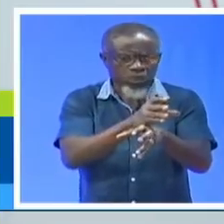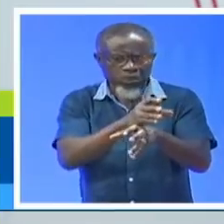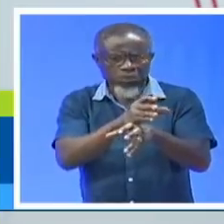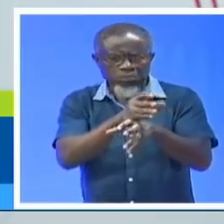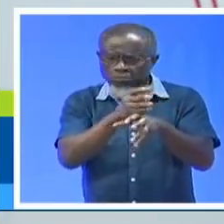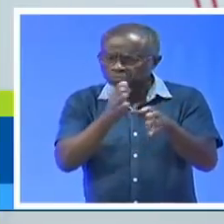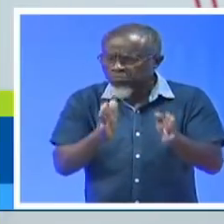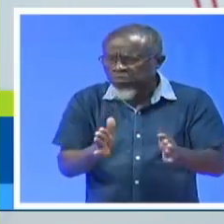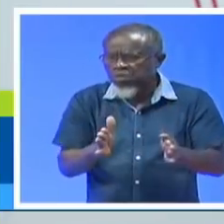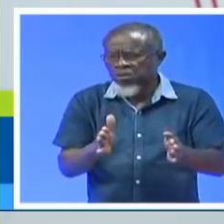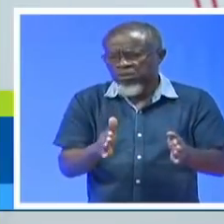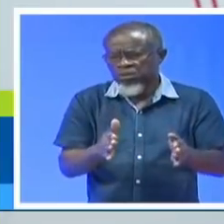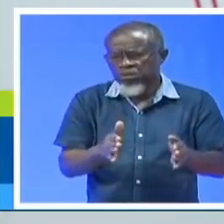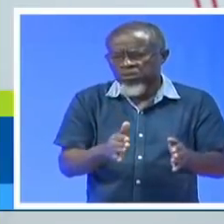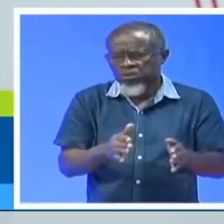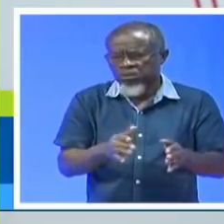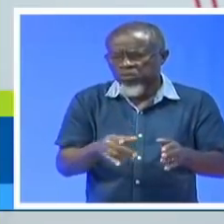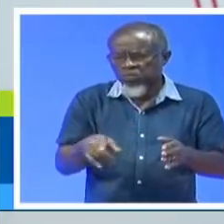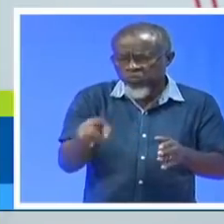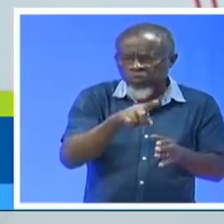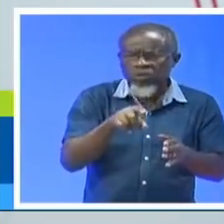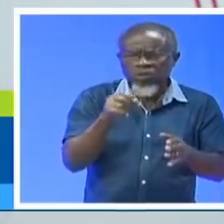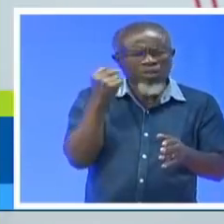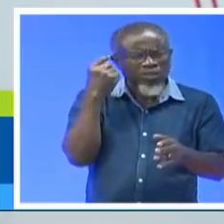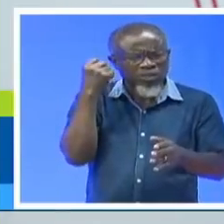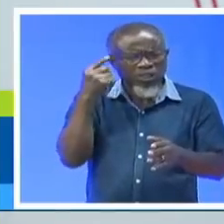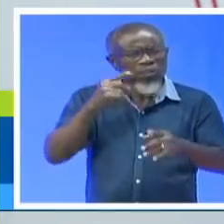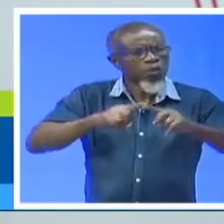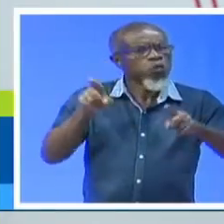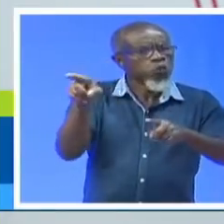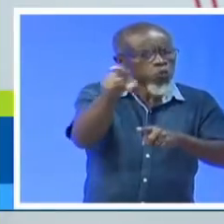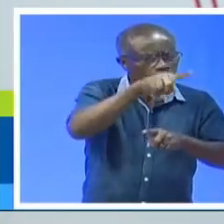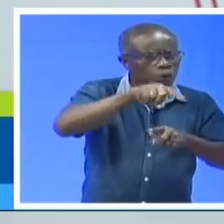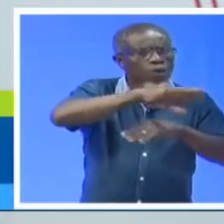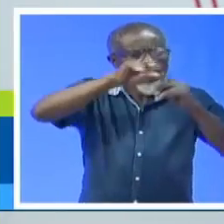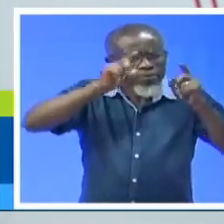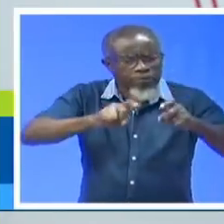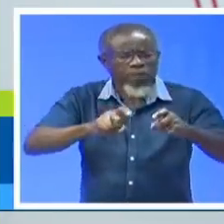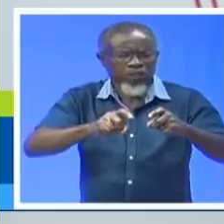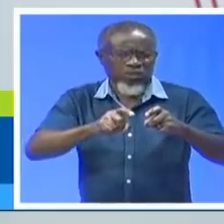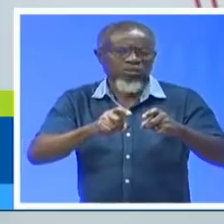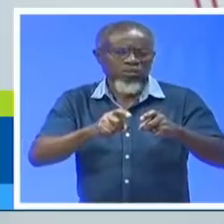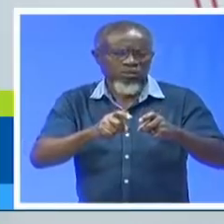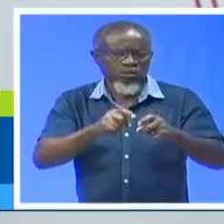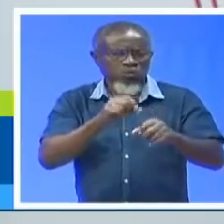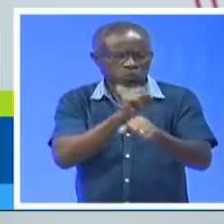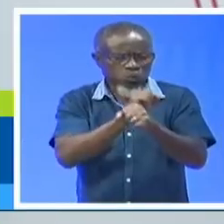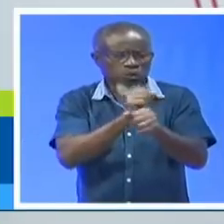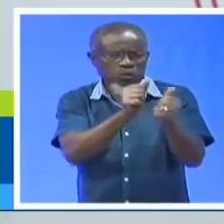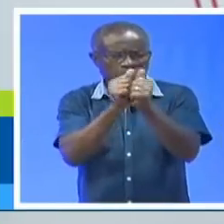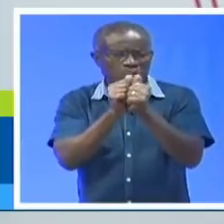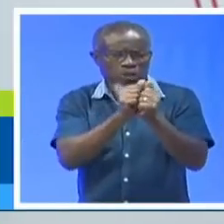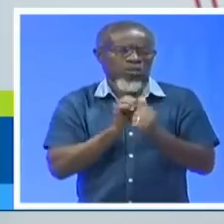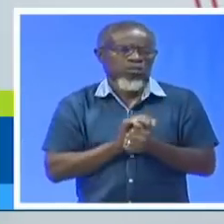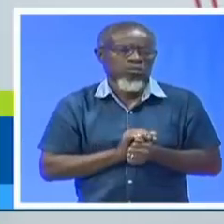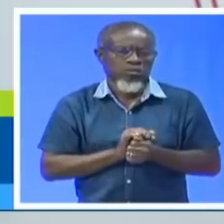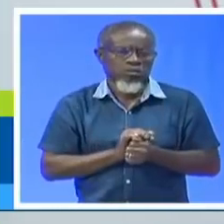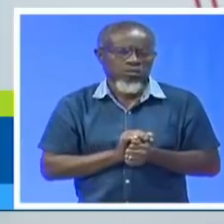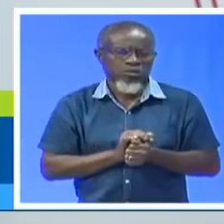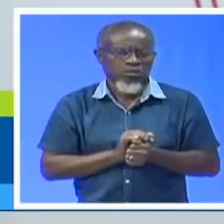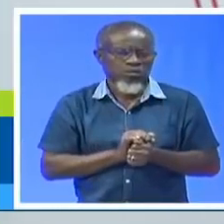population needs to work with us now. Even if you are vaccinated, you still need to wash your hands.